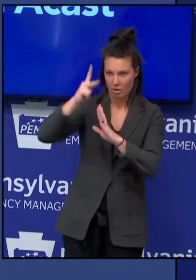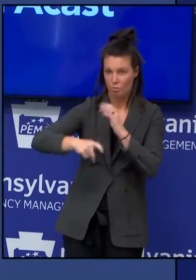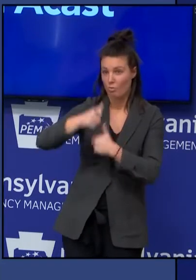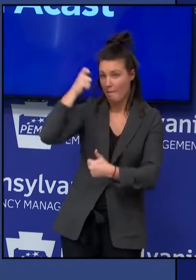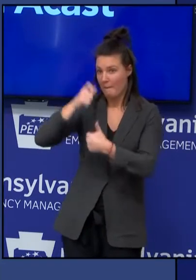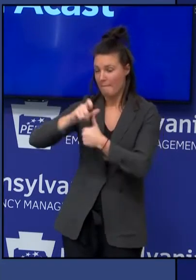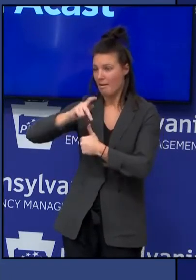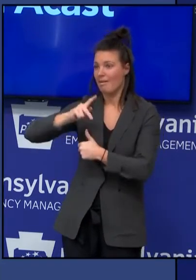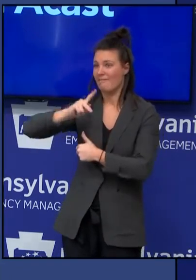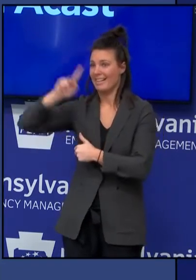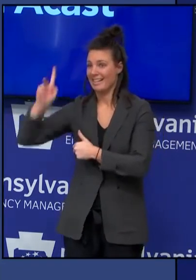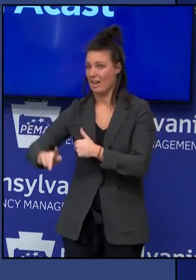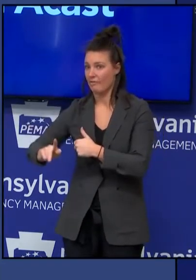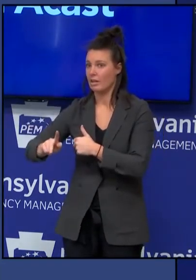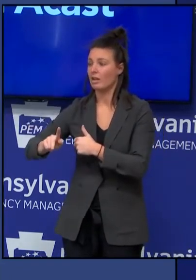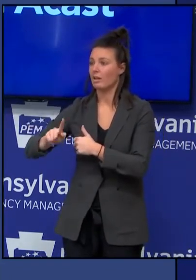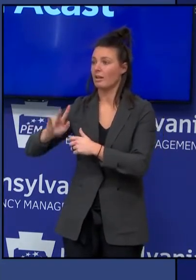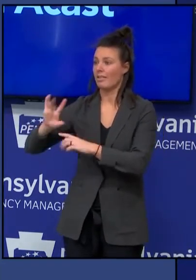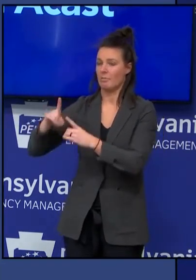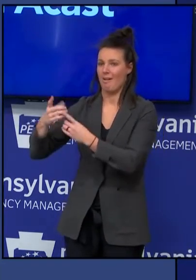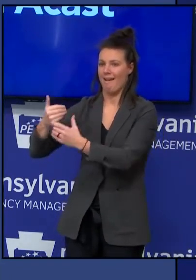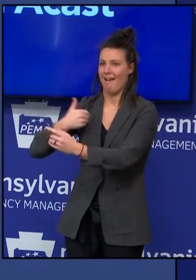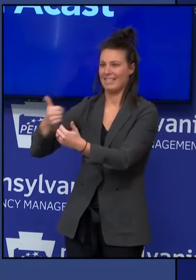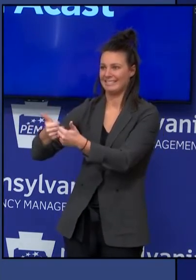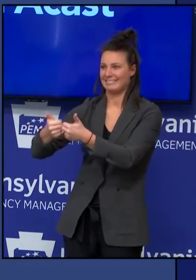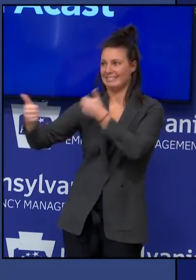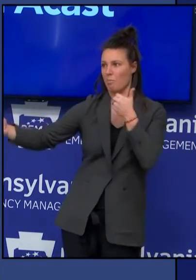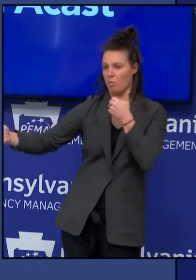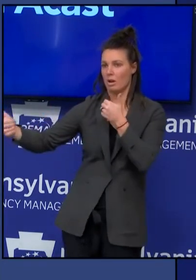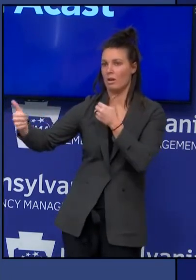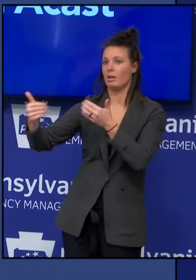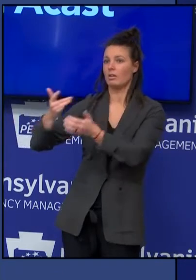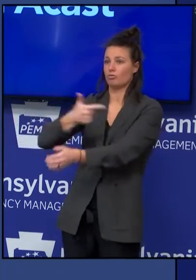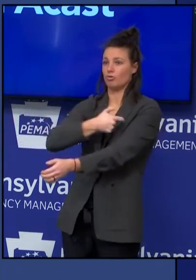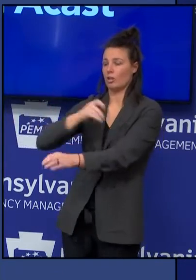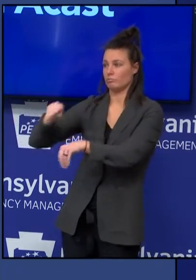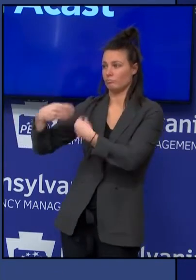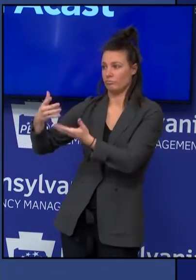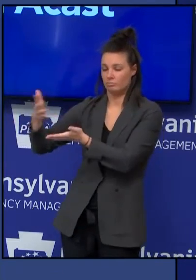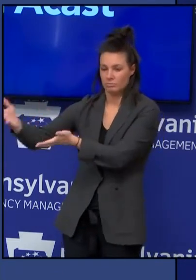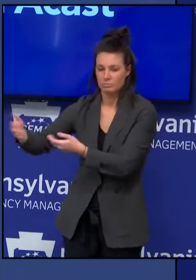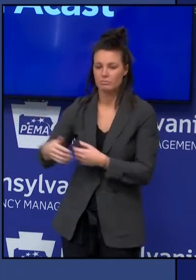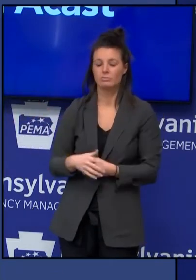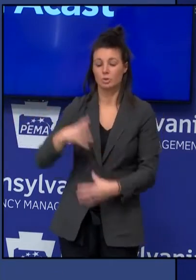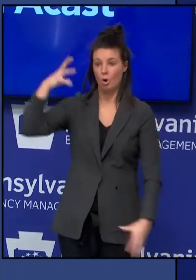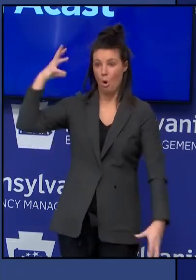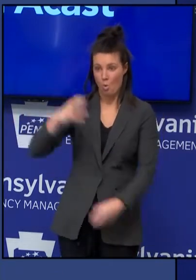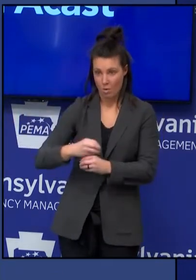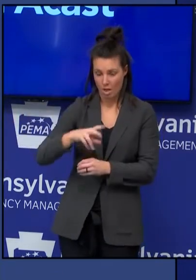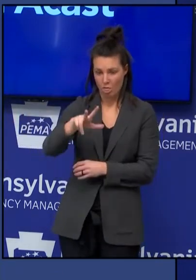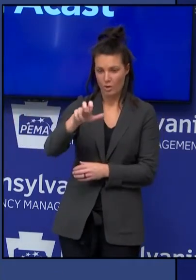Public Health receives its own separate allocation of vaccine. So in total, that makes